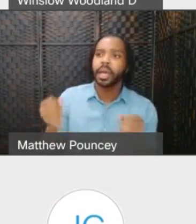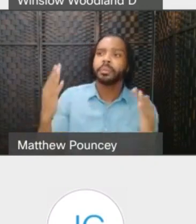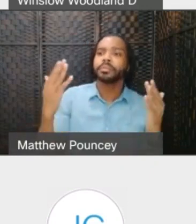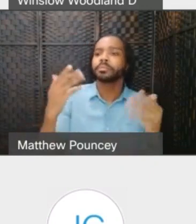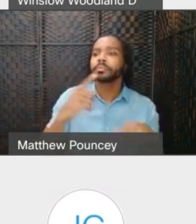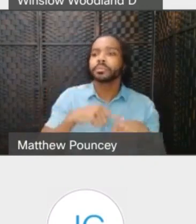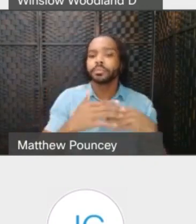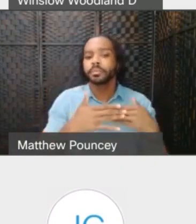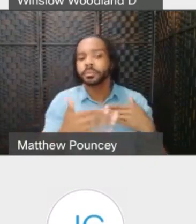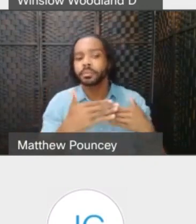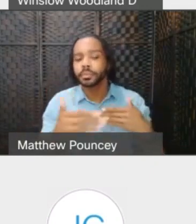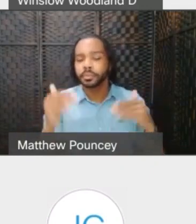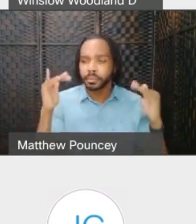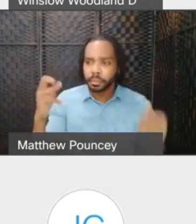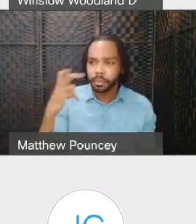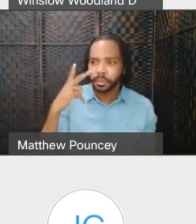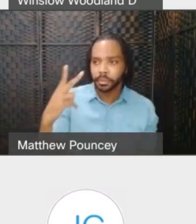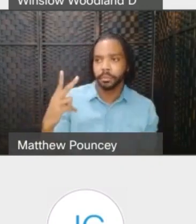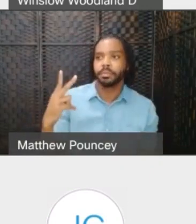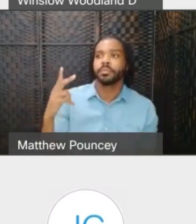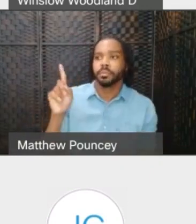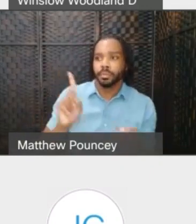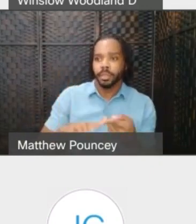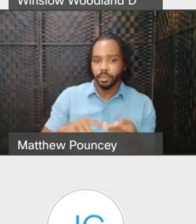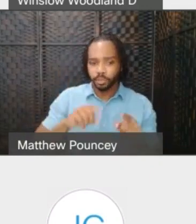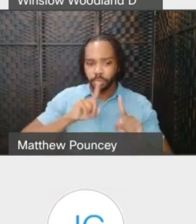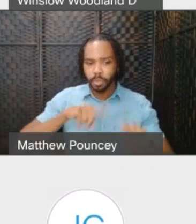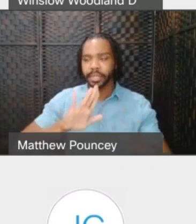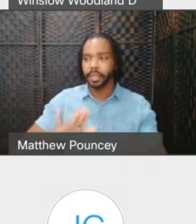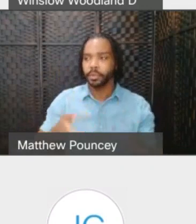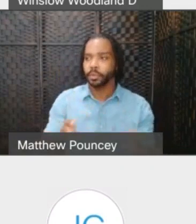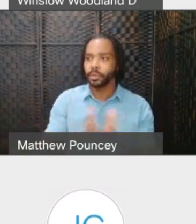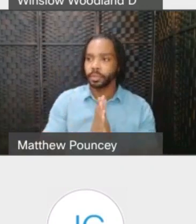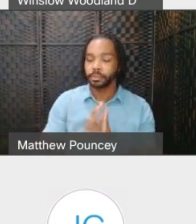that it will take to act on those exemption requests?